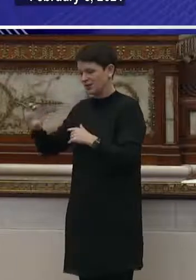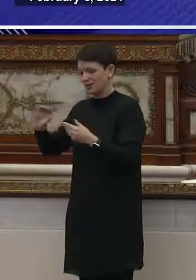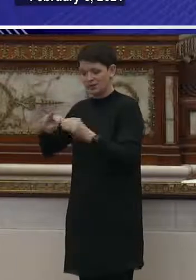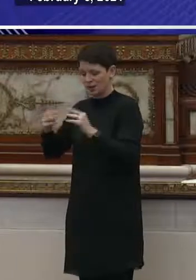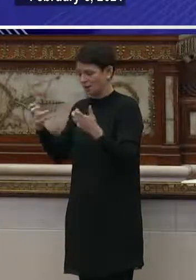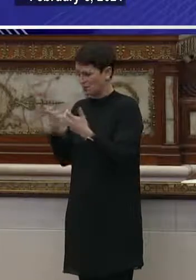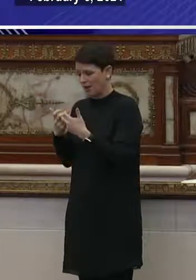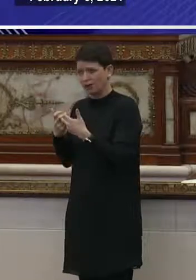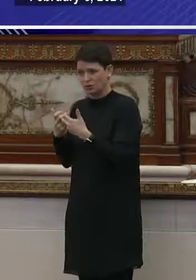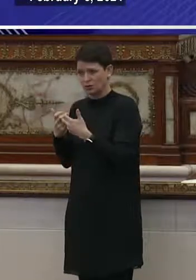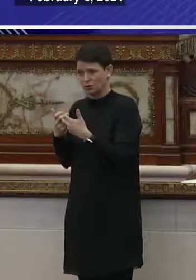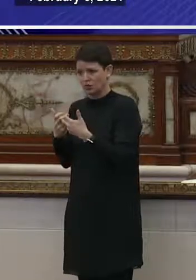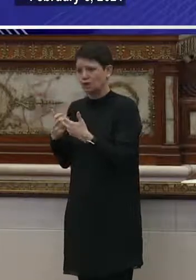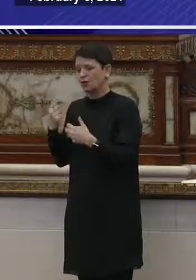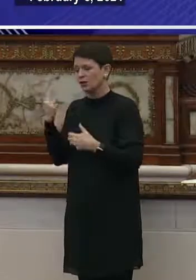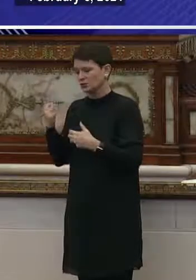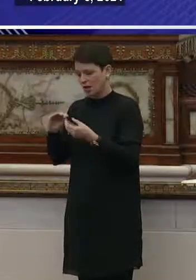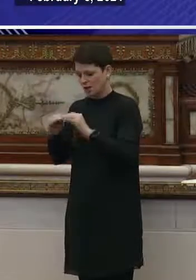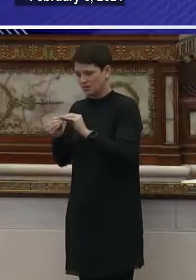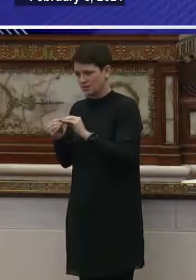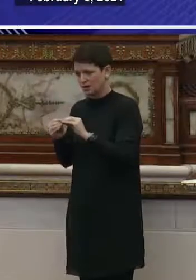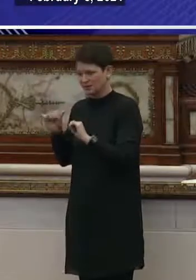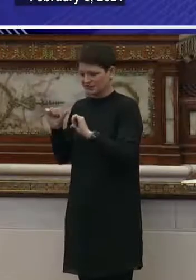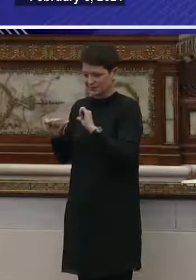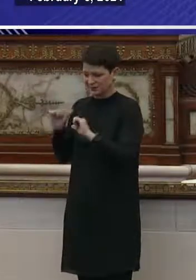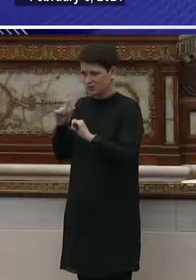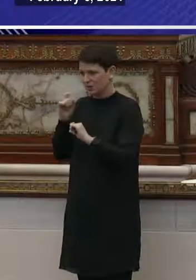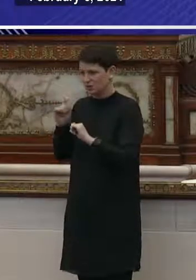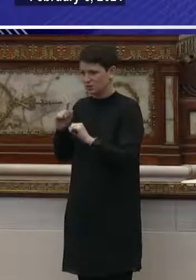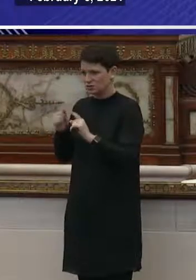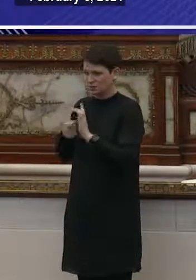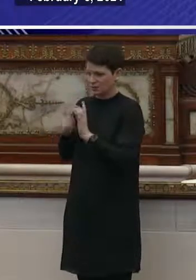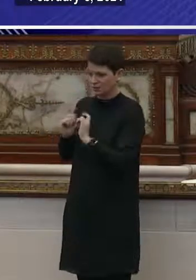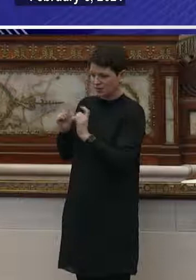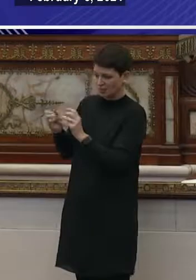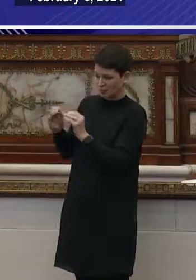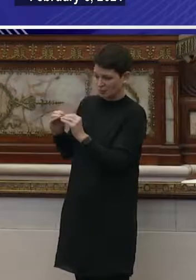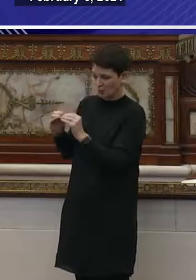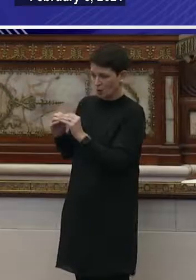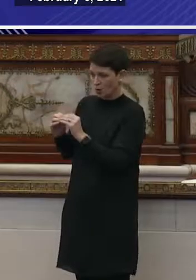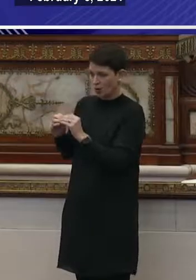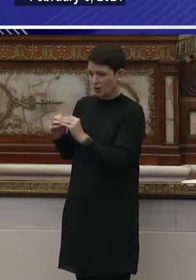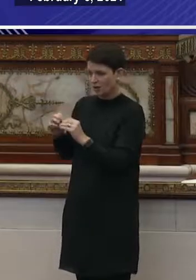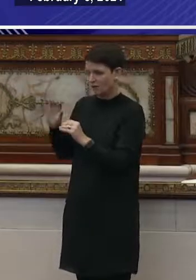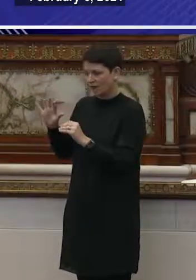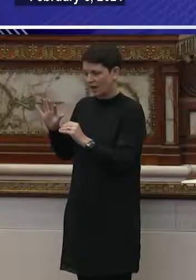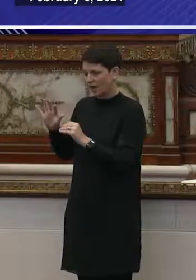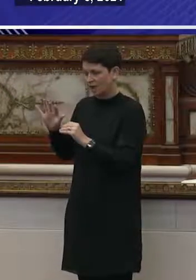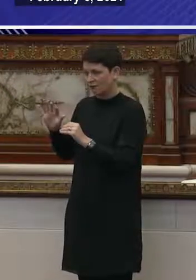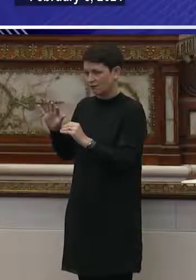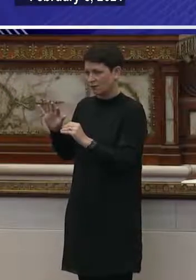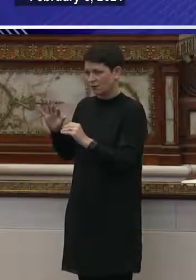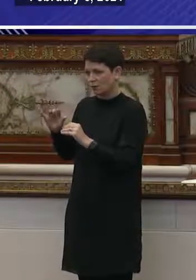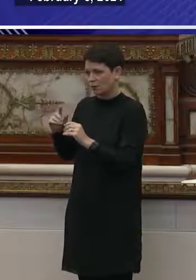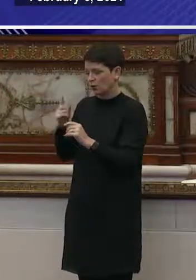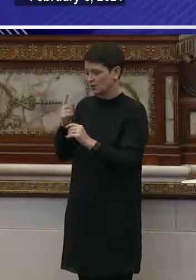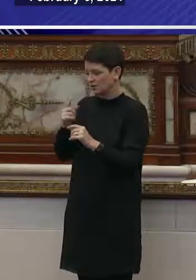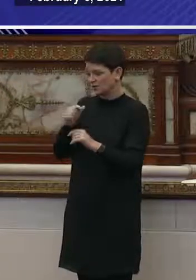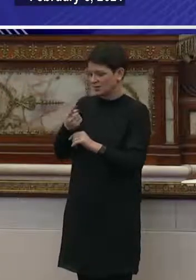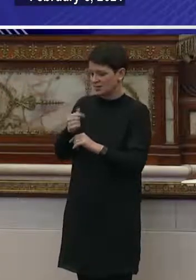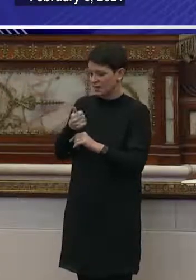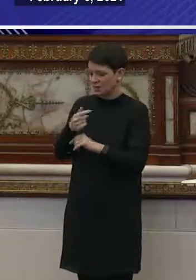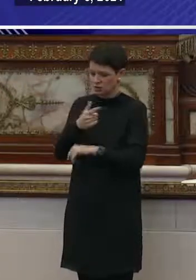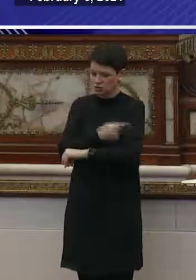matched. There's always a certain amount of uncertainty because you can sometimes get more than 5 doses out of a vial or more than 10 doses out of a different